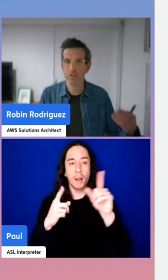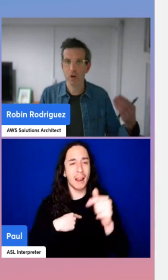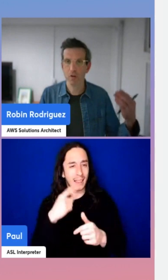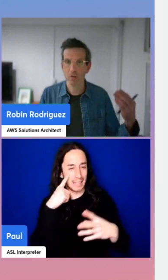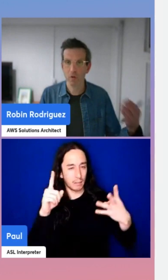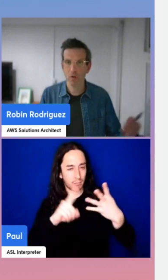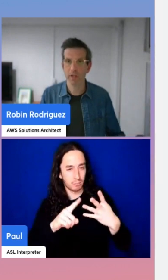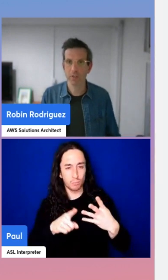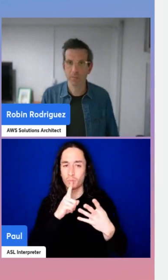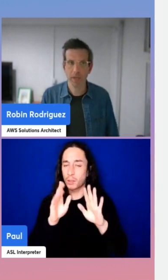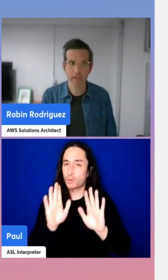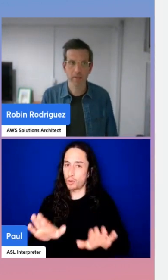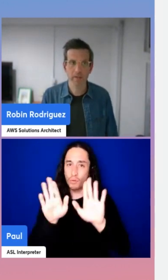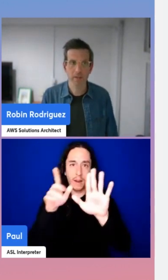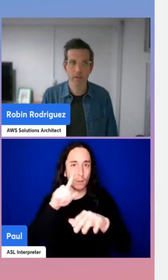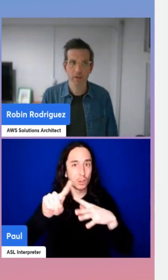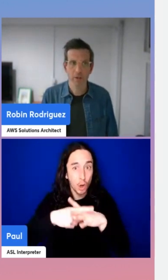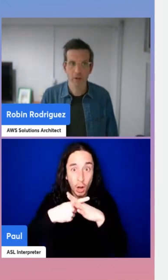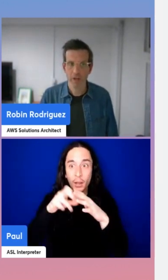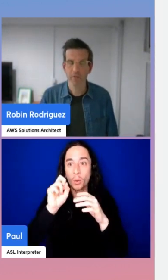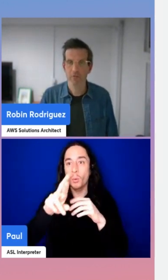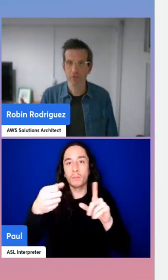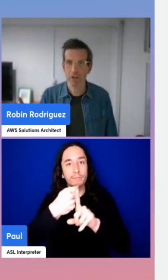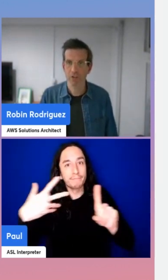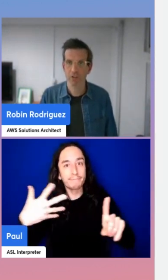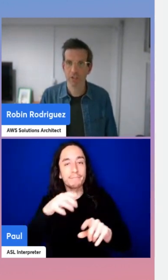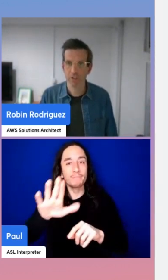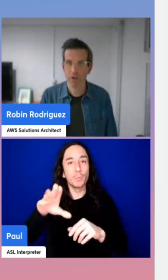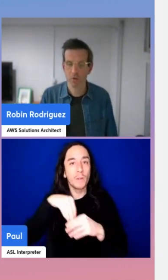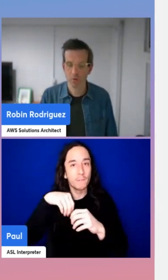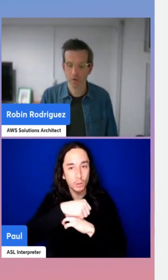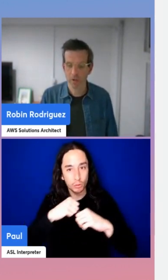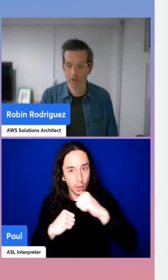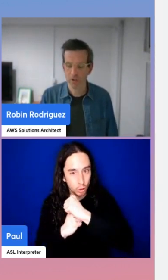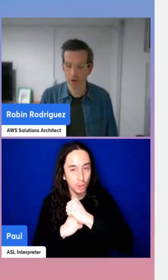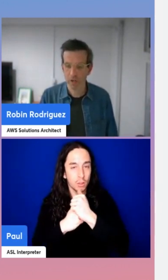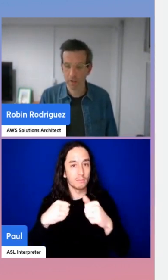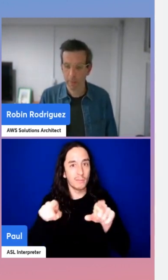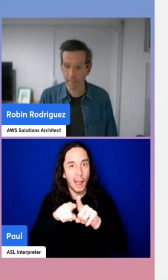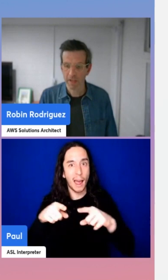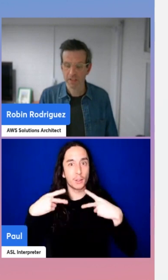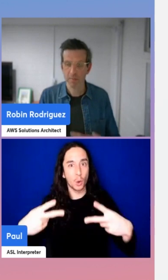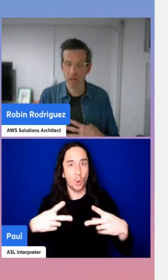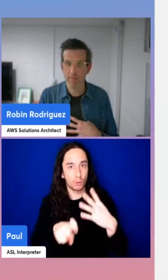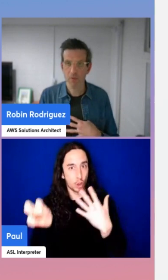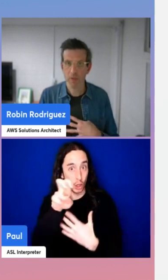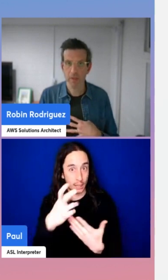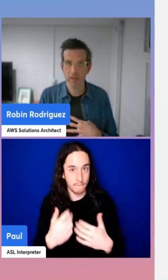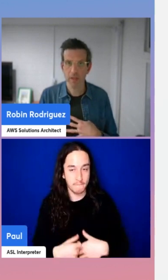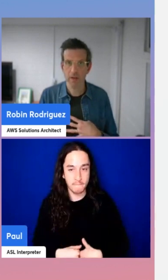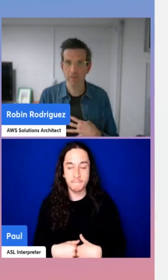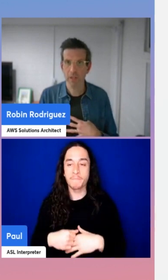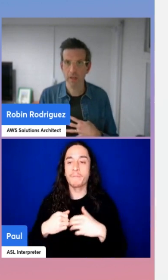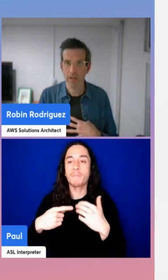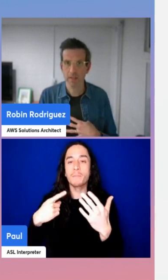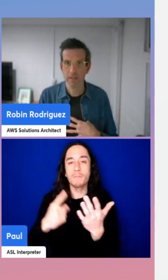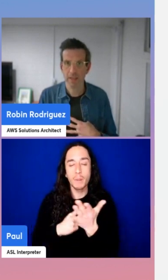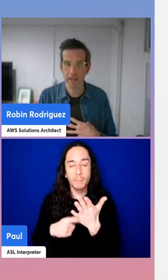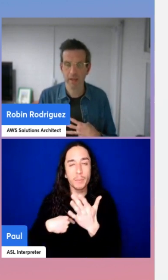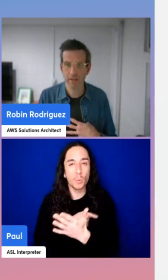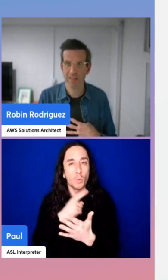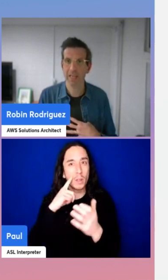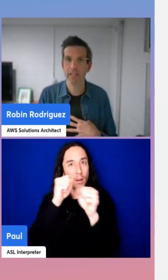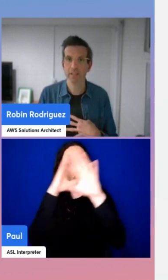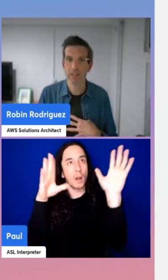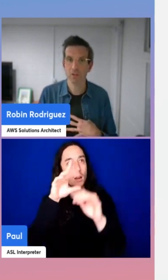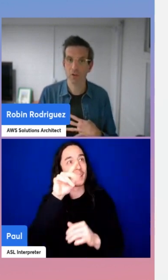to start or expand your infrastructure as code journey. Sometimes we think of DNS